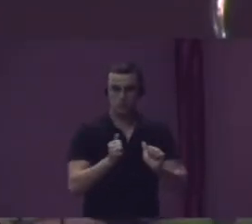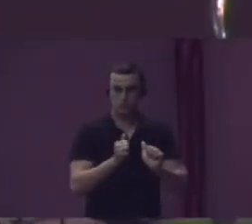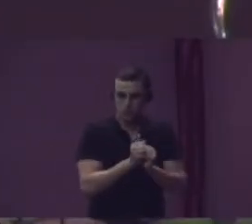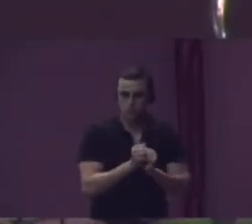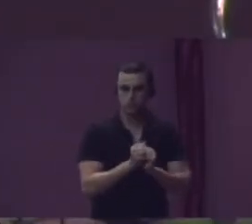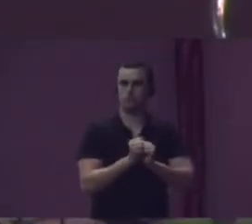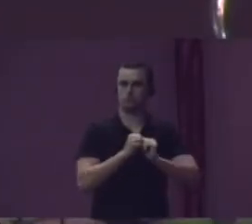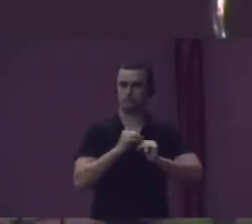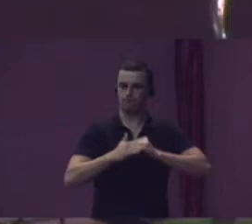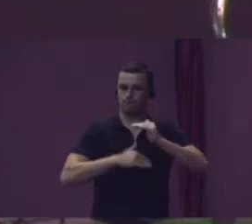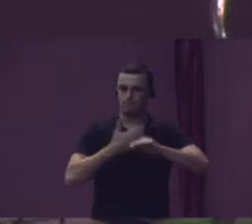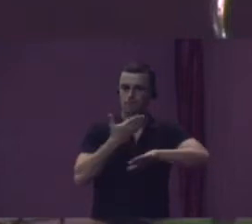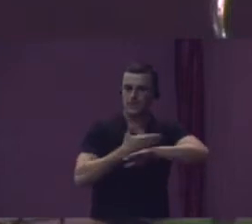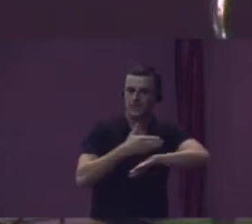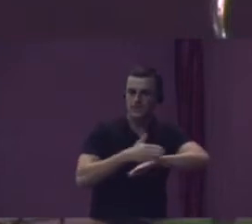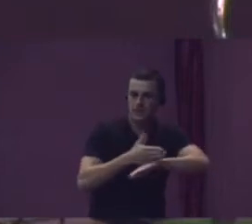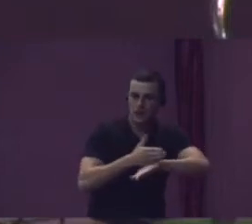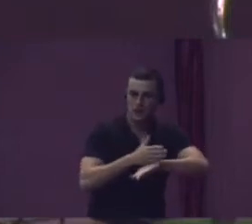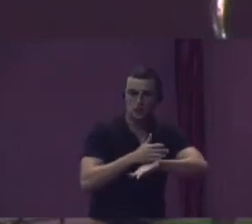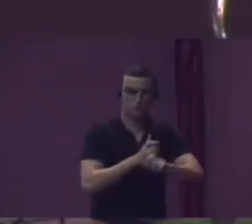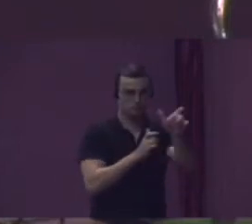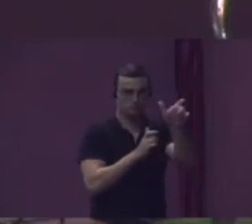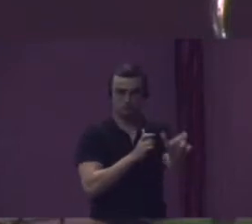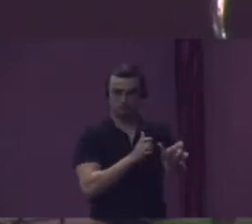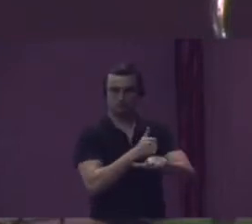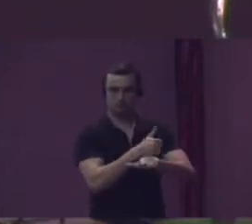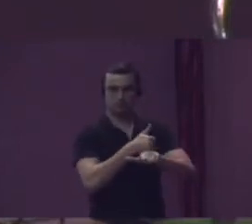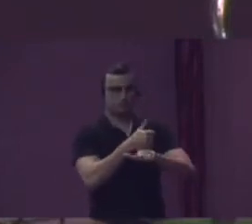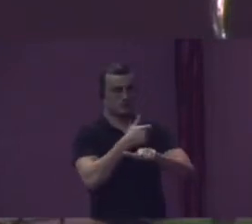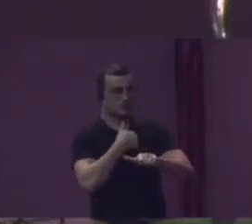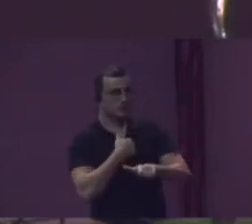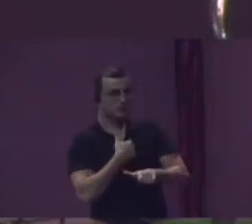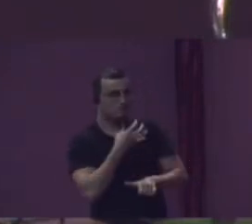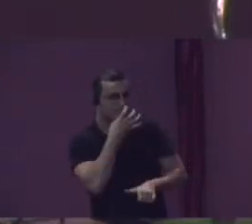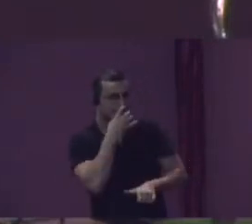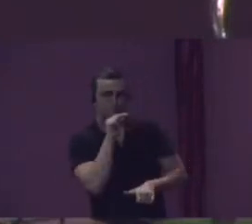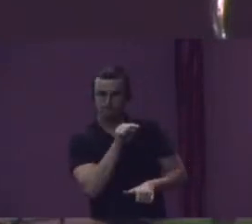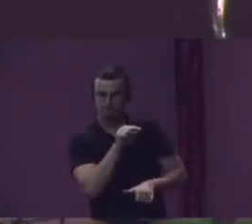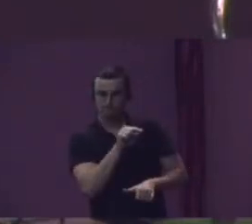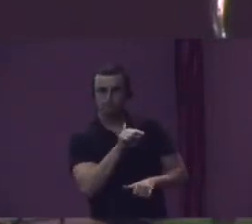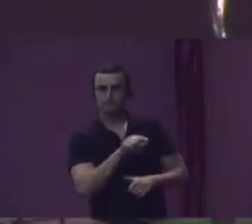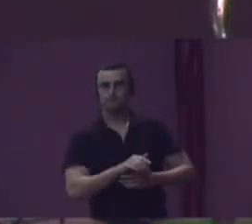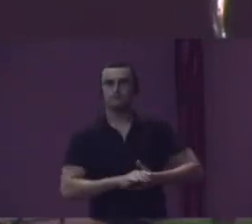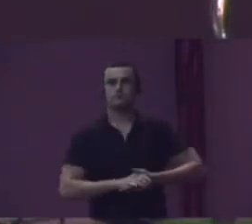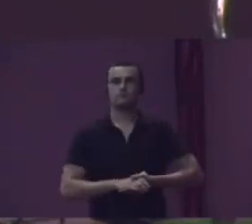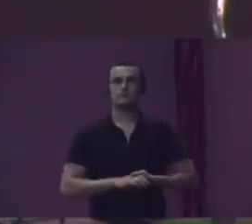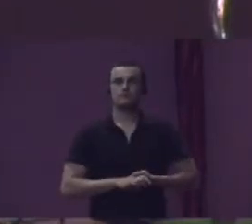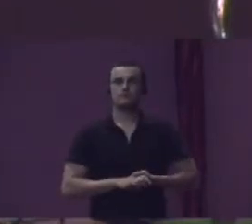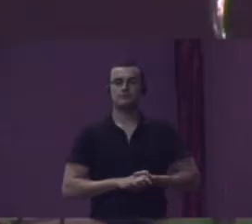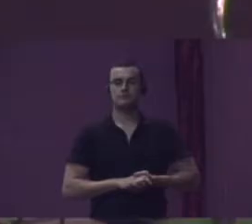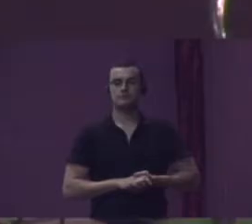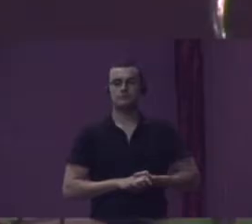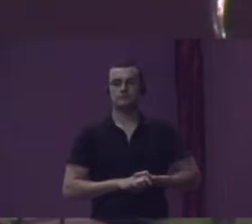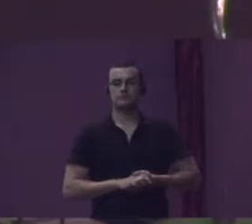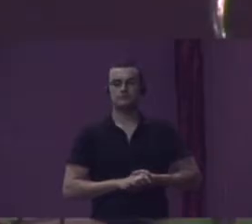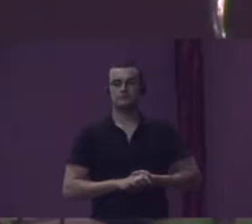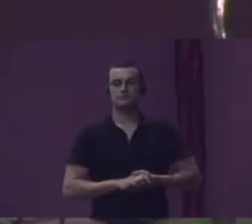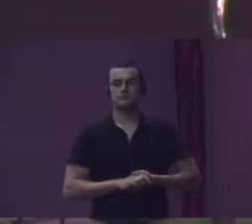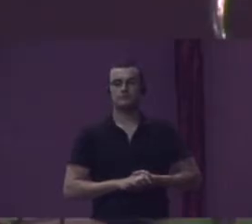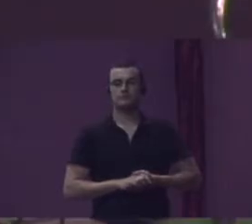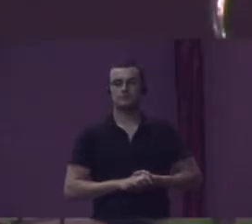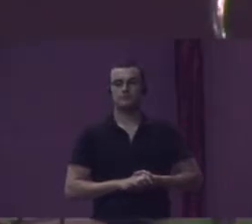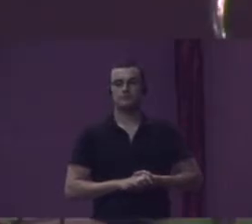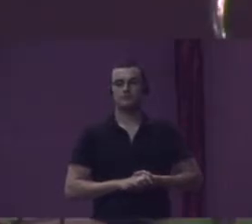more holistic conceptual approaches toward birth and the body, previously the purview of lay women, seated under